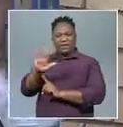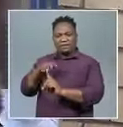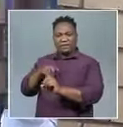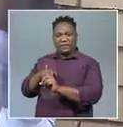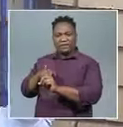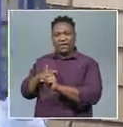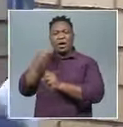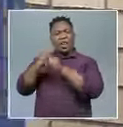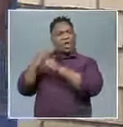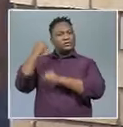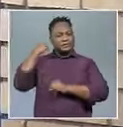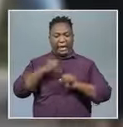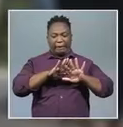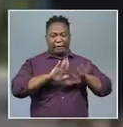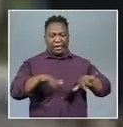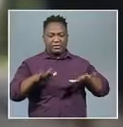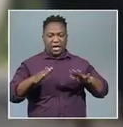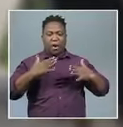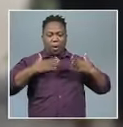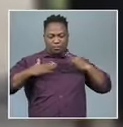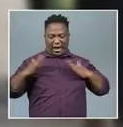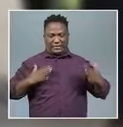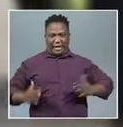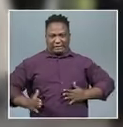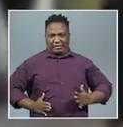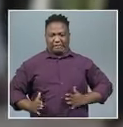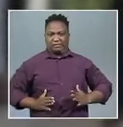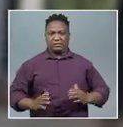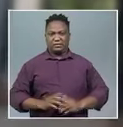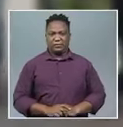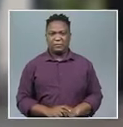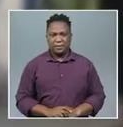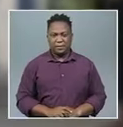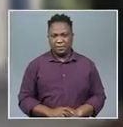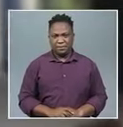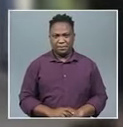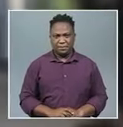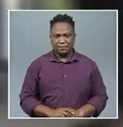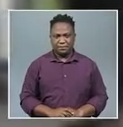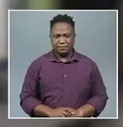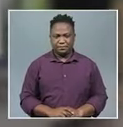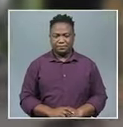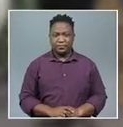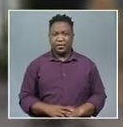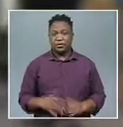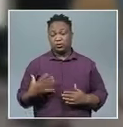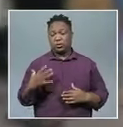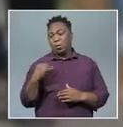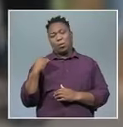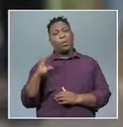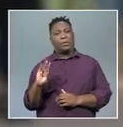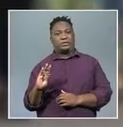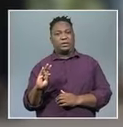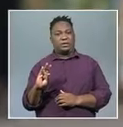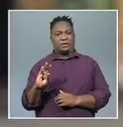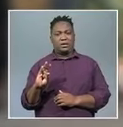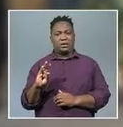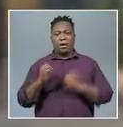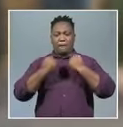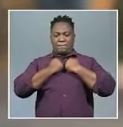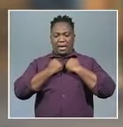school last year. They must come and give us feedback in front of them. On Wednesday, parents were up early